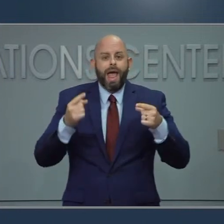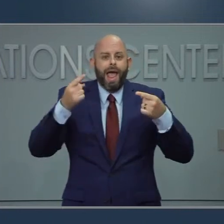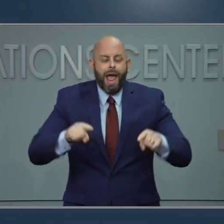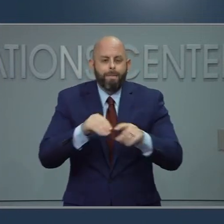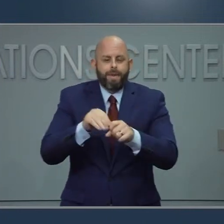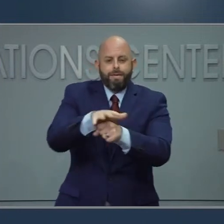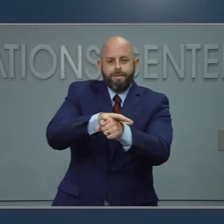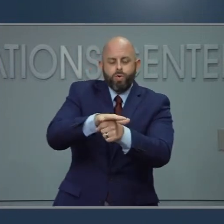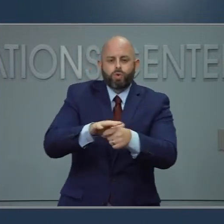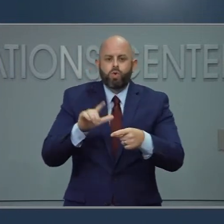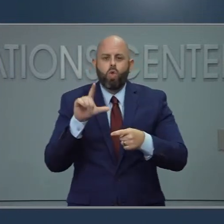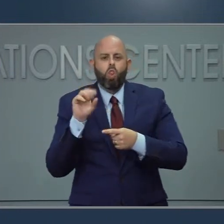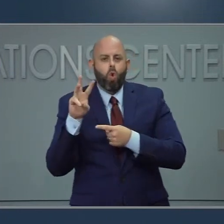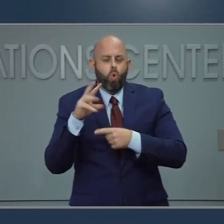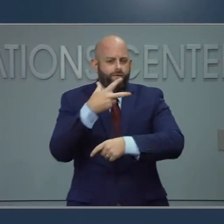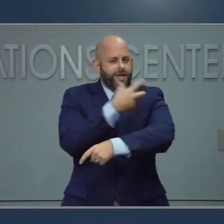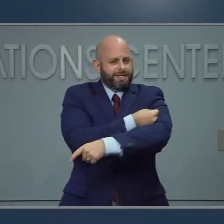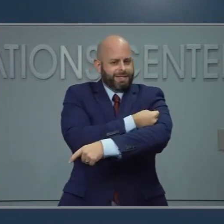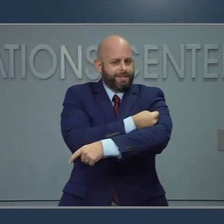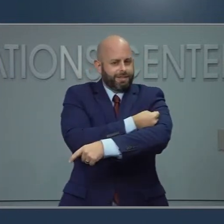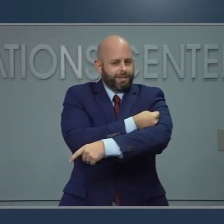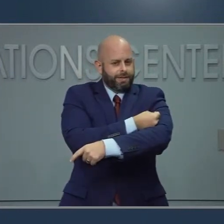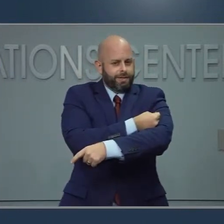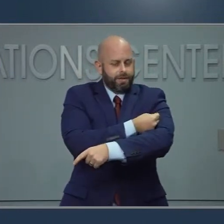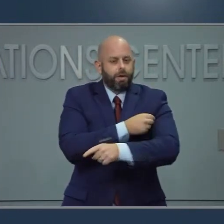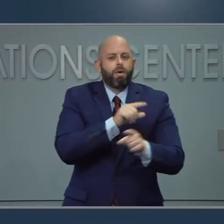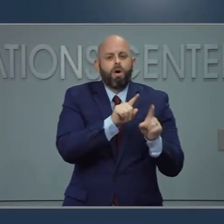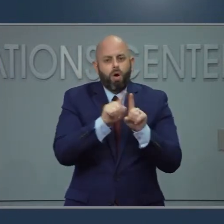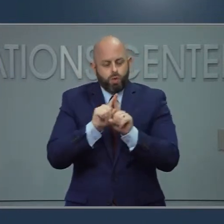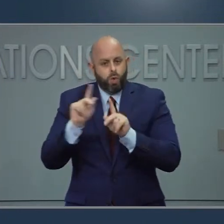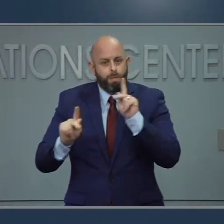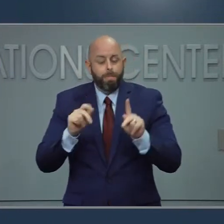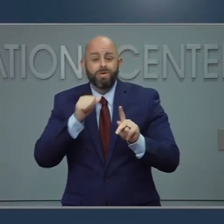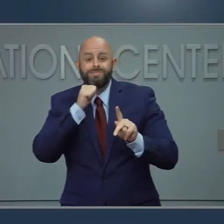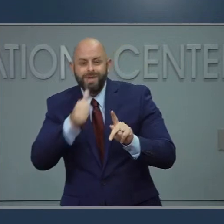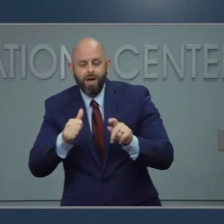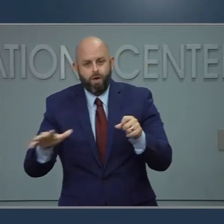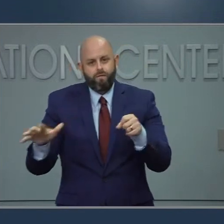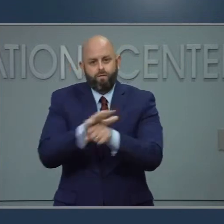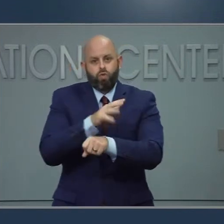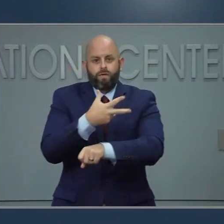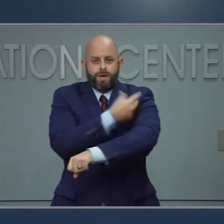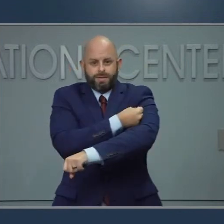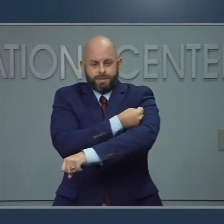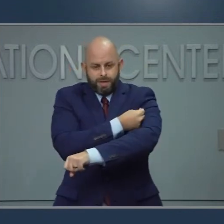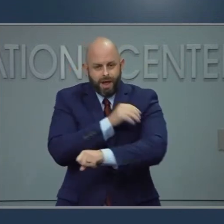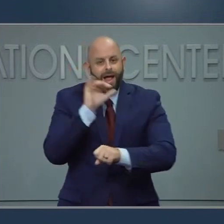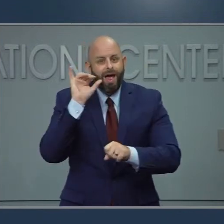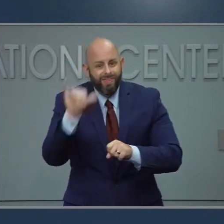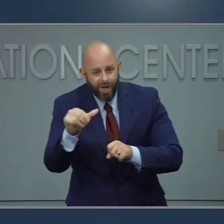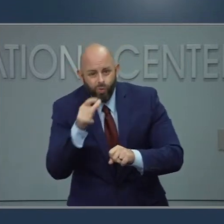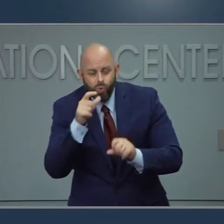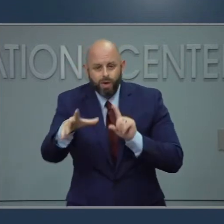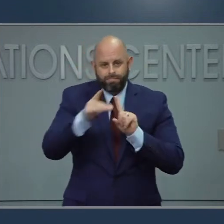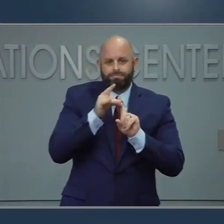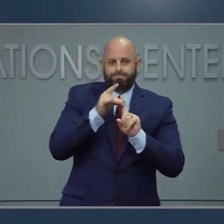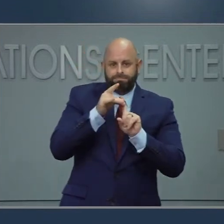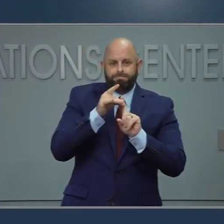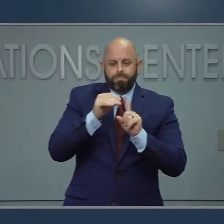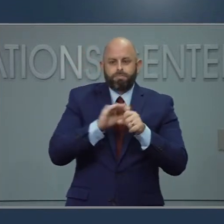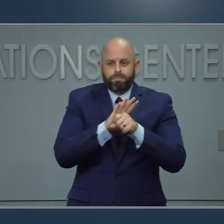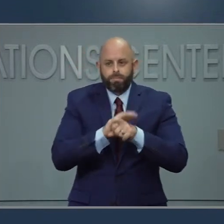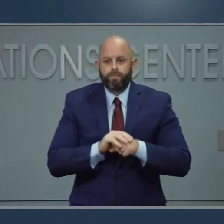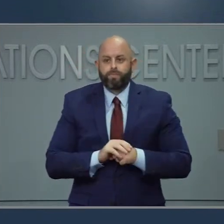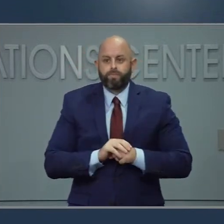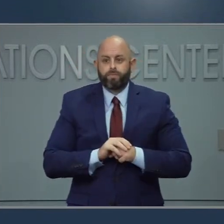vaccination rates and among, again, those who are not fully vaccinated. As you can see, 55% of North Carolinians who